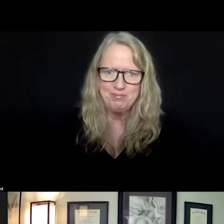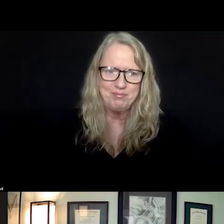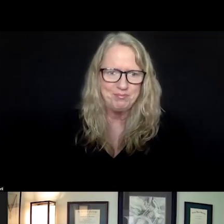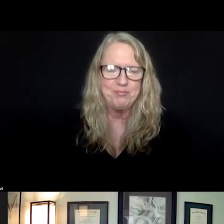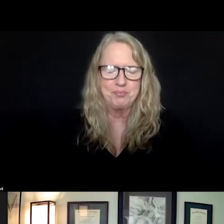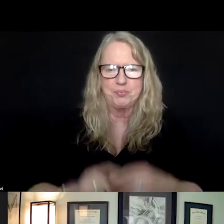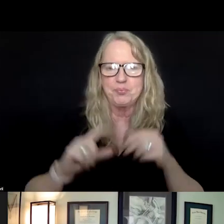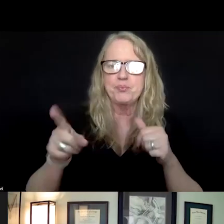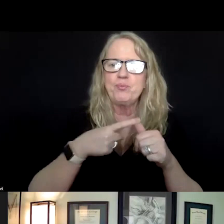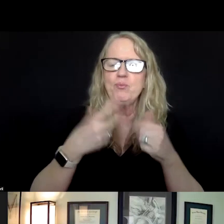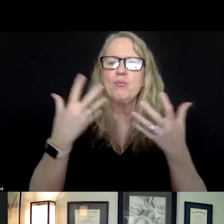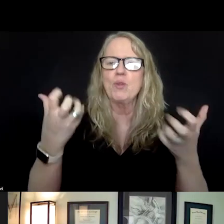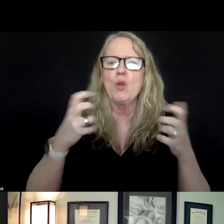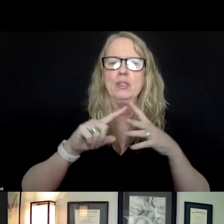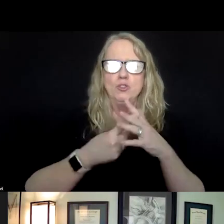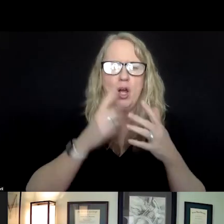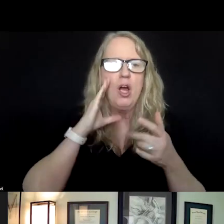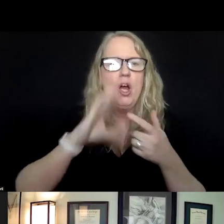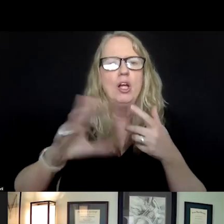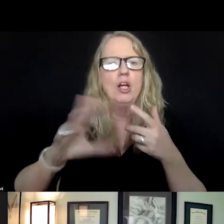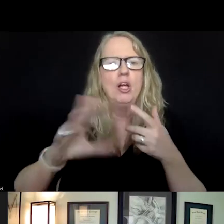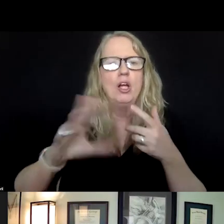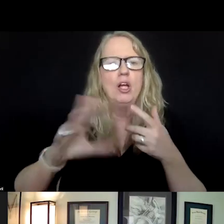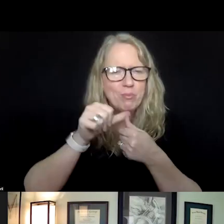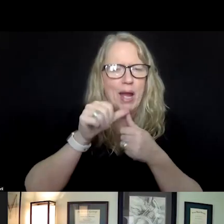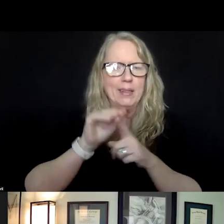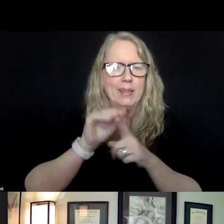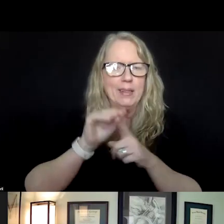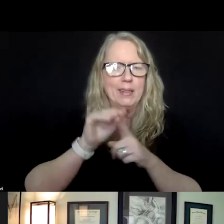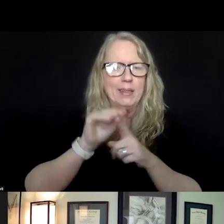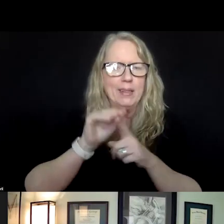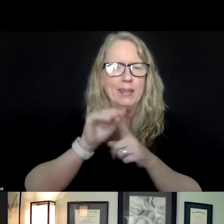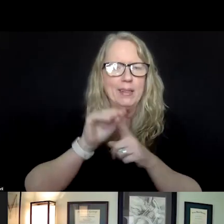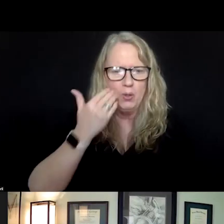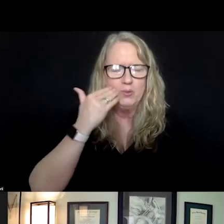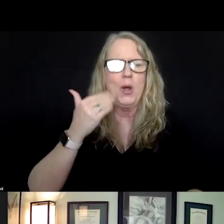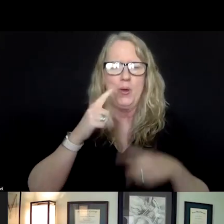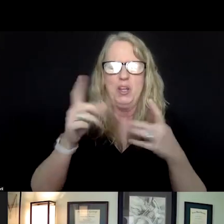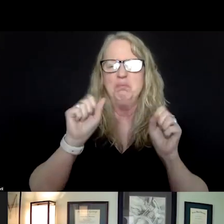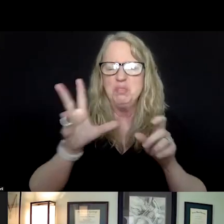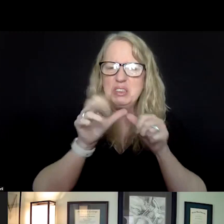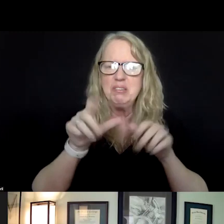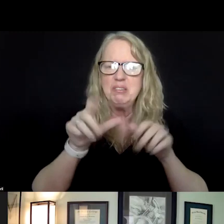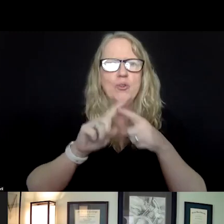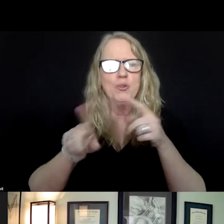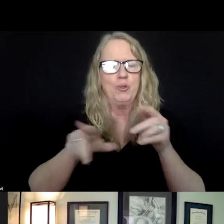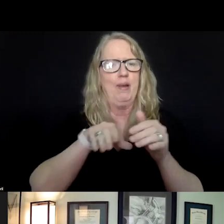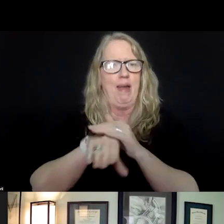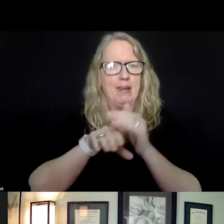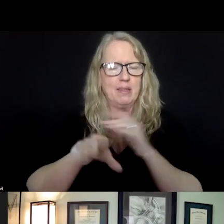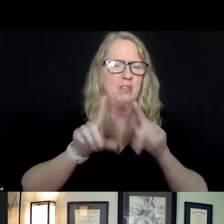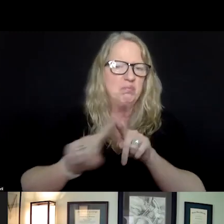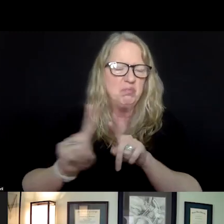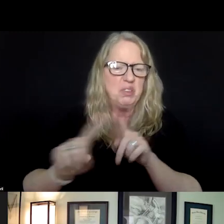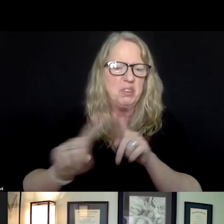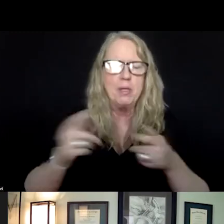But first, we want to start with some housekeeping and reminders. You all know this, but you can continue to access all of the resources from